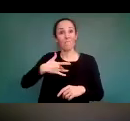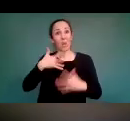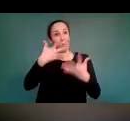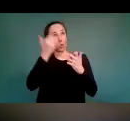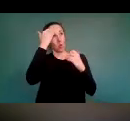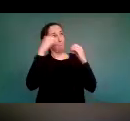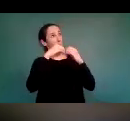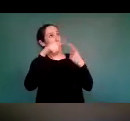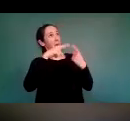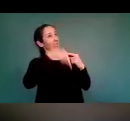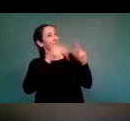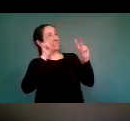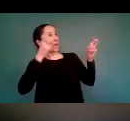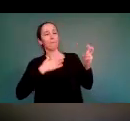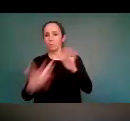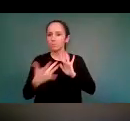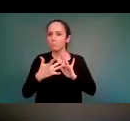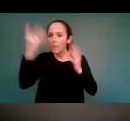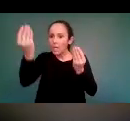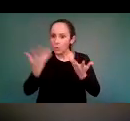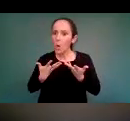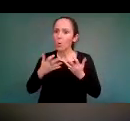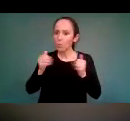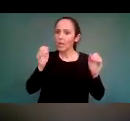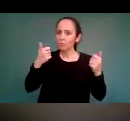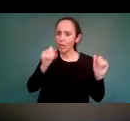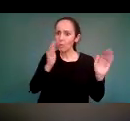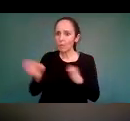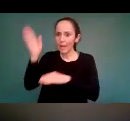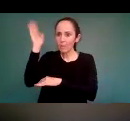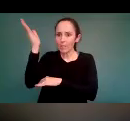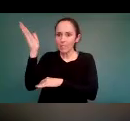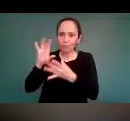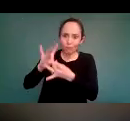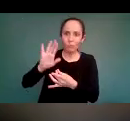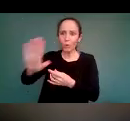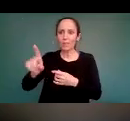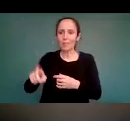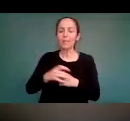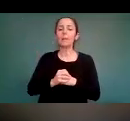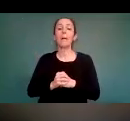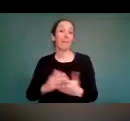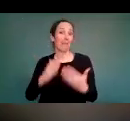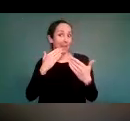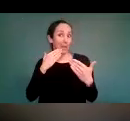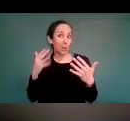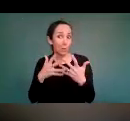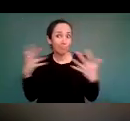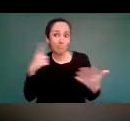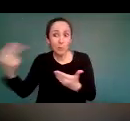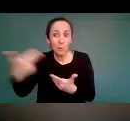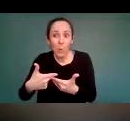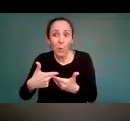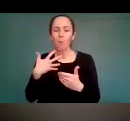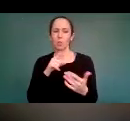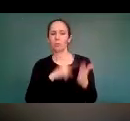and let us know about that so we can keep that conversation going too. Thank you very much for being here. I'm just going to check with other folks on the